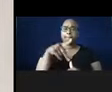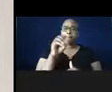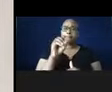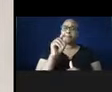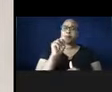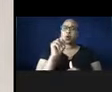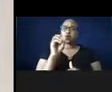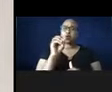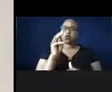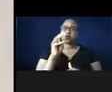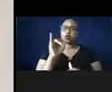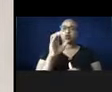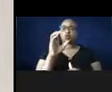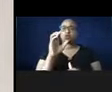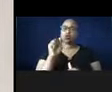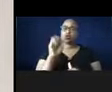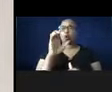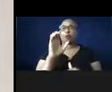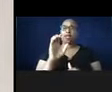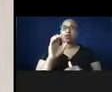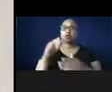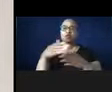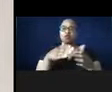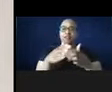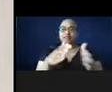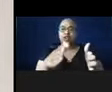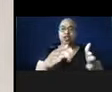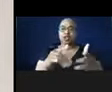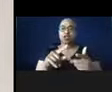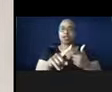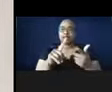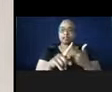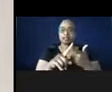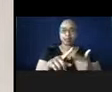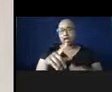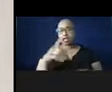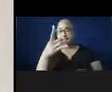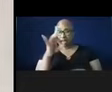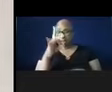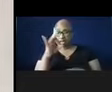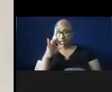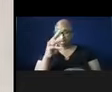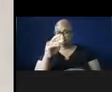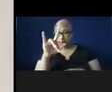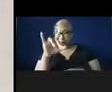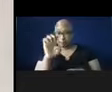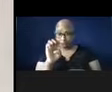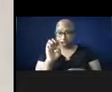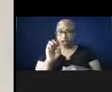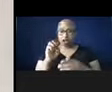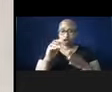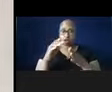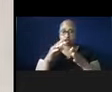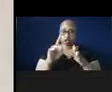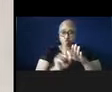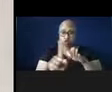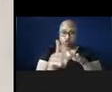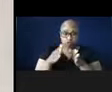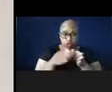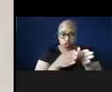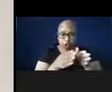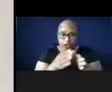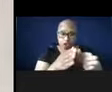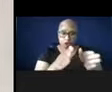million users annually. 18-mile long paved trail, very popular.